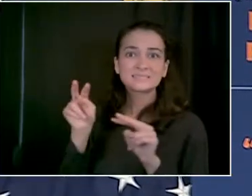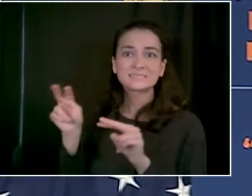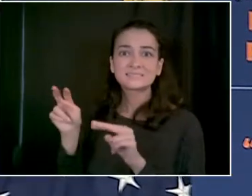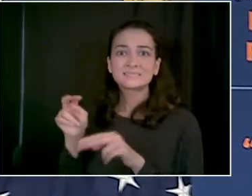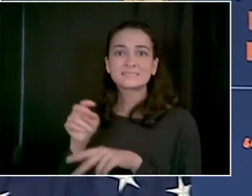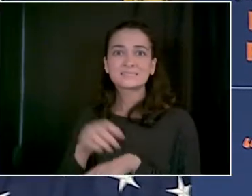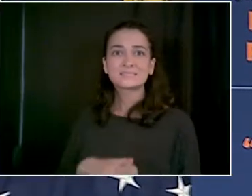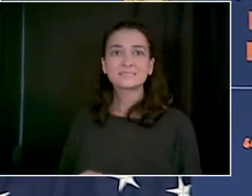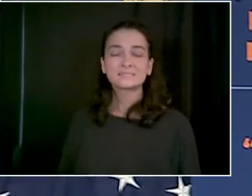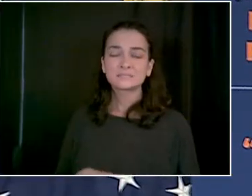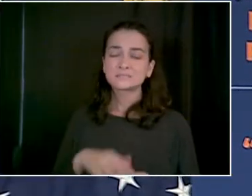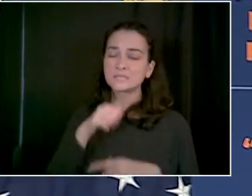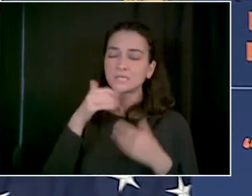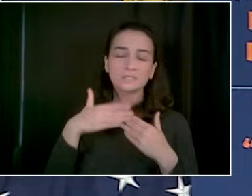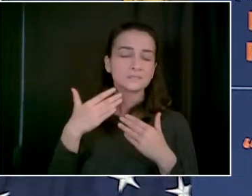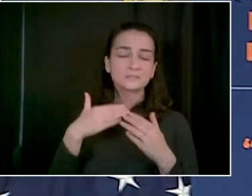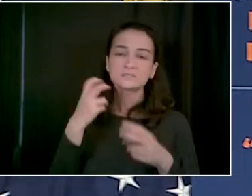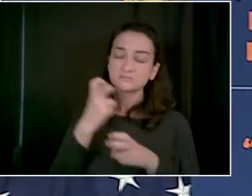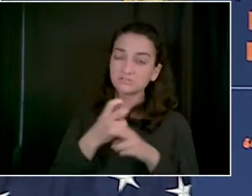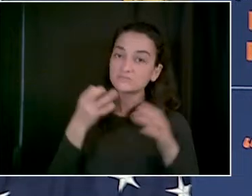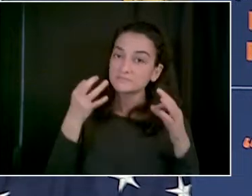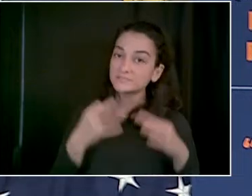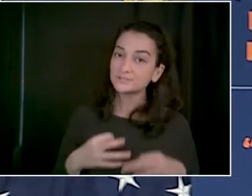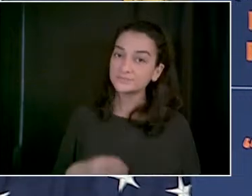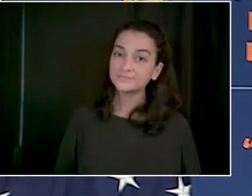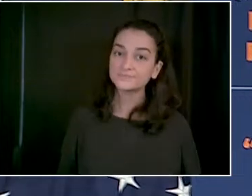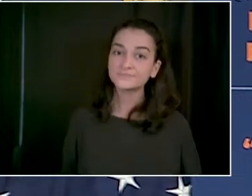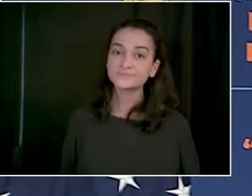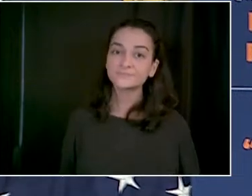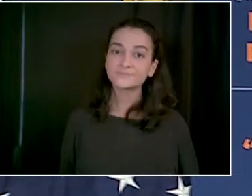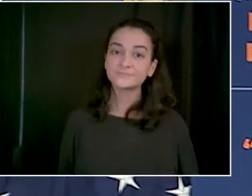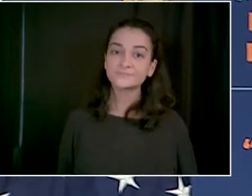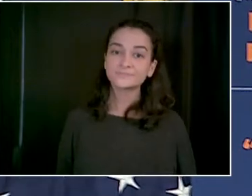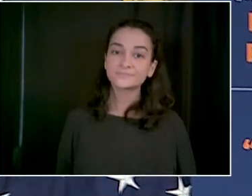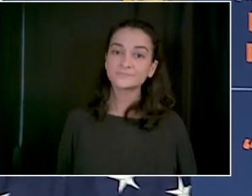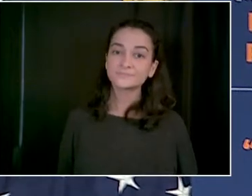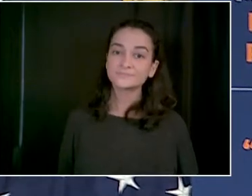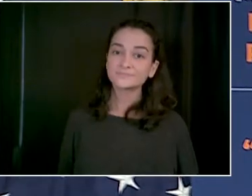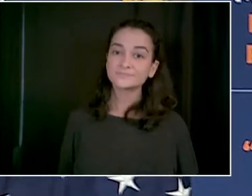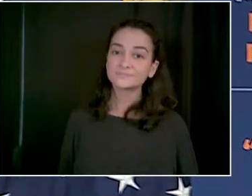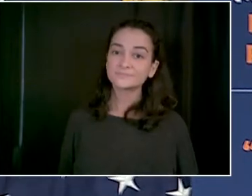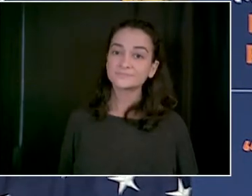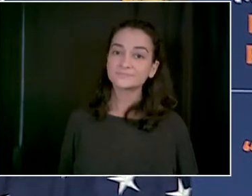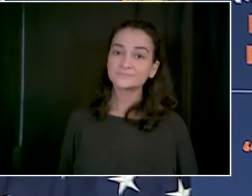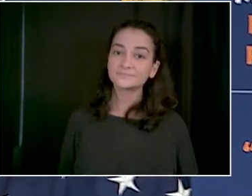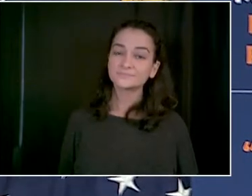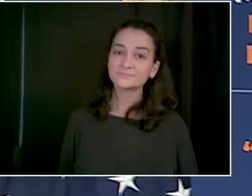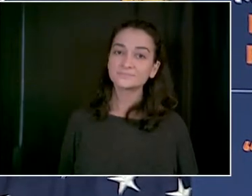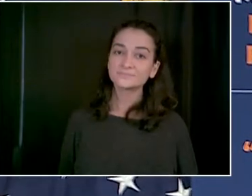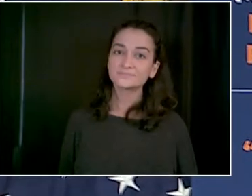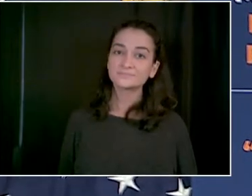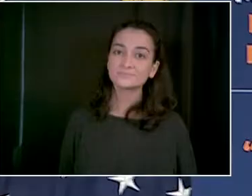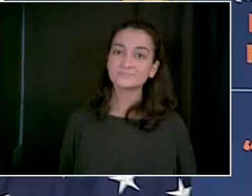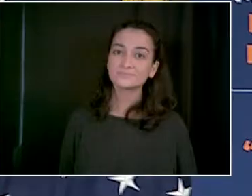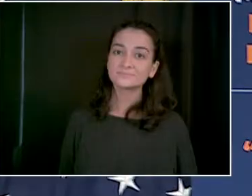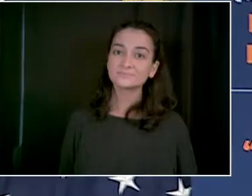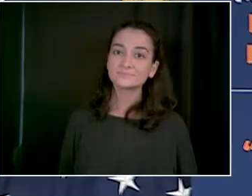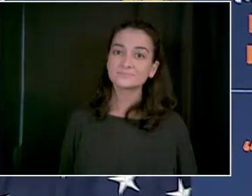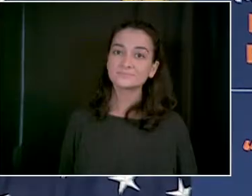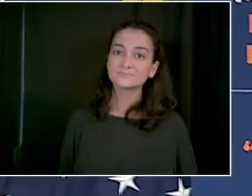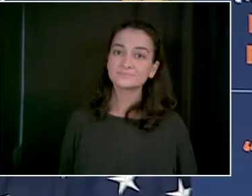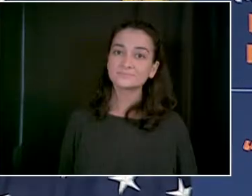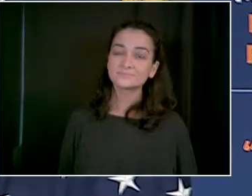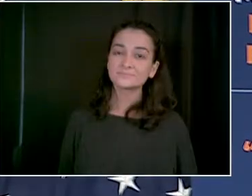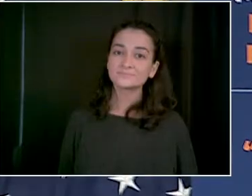they made that decision. So it's not far lefty policies that are saying, let this child stay. No, they're making the right decision. There's